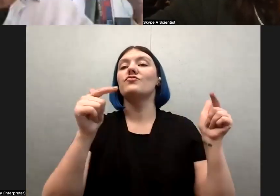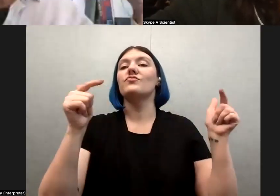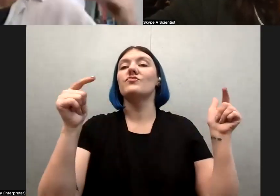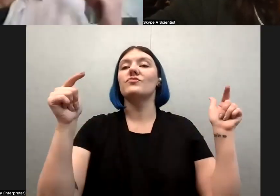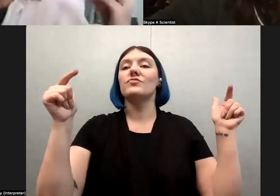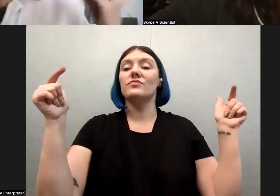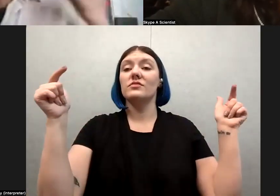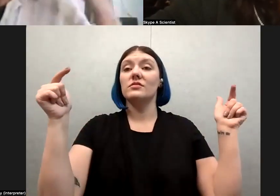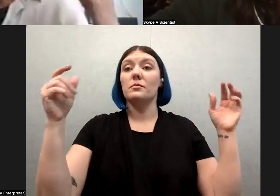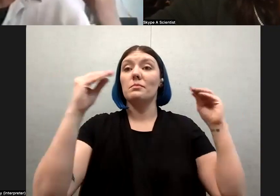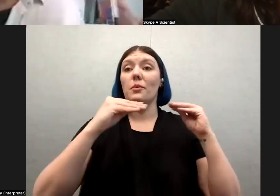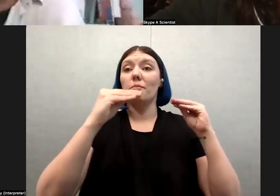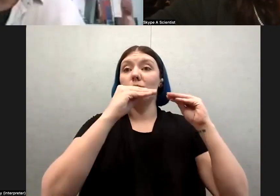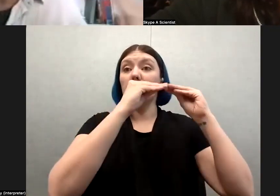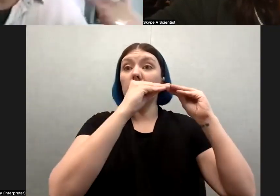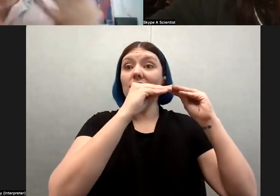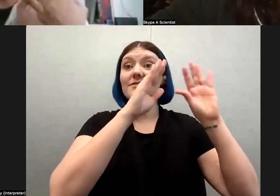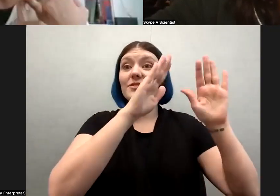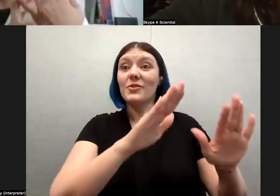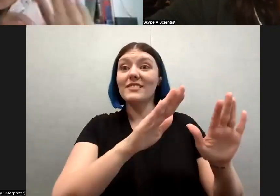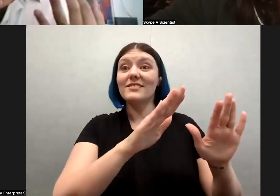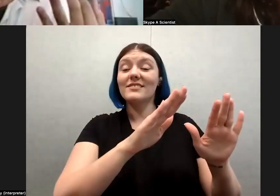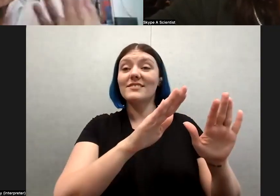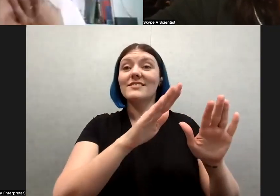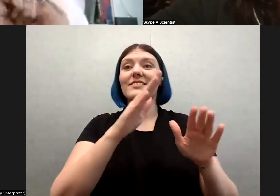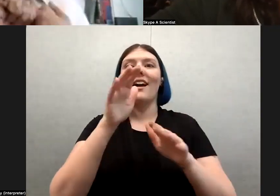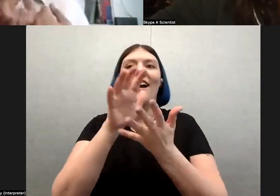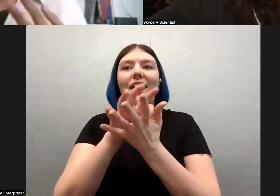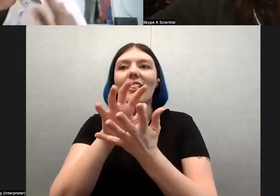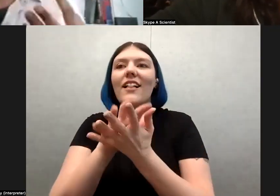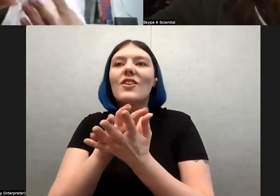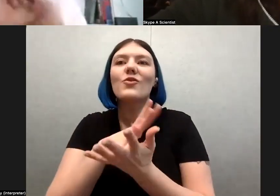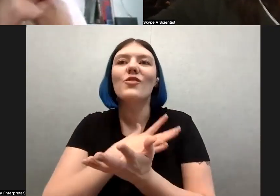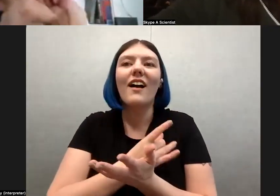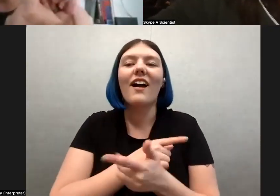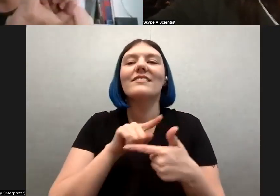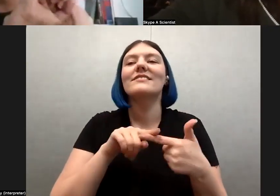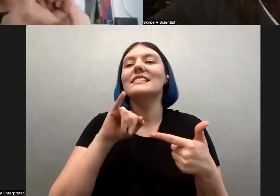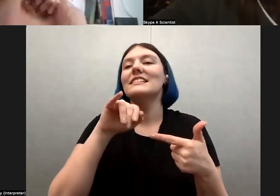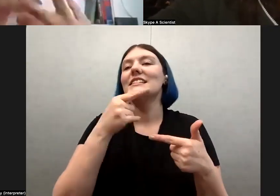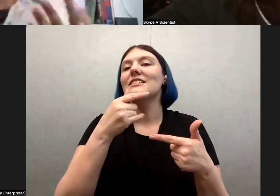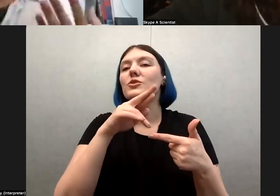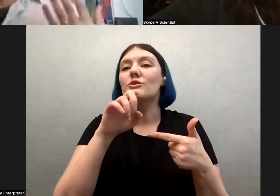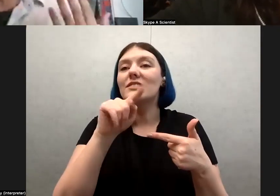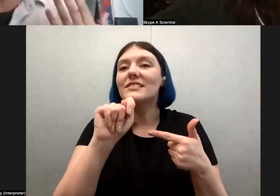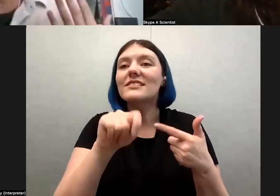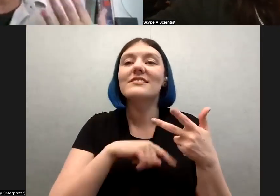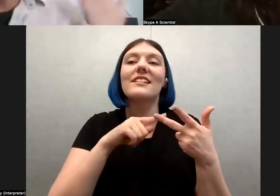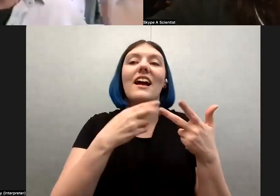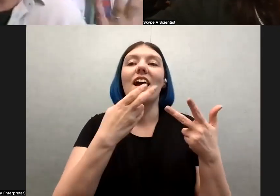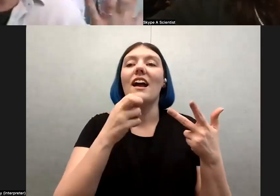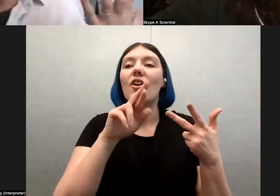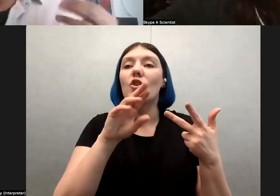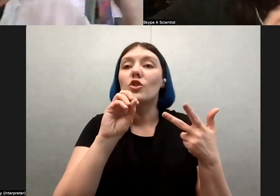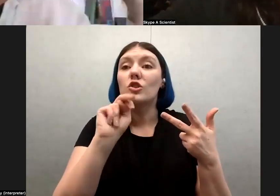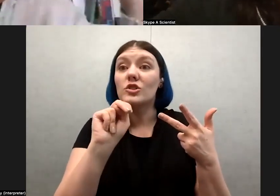and more, which is great for, guess what? The alligators, great egrets, blue herons, all sorts of things that